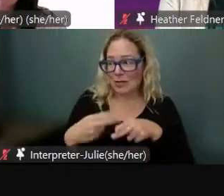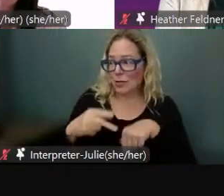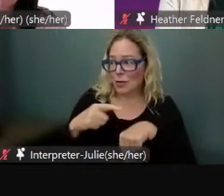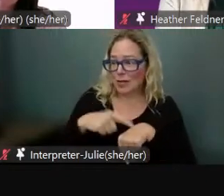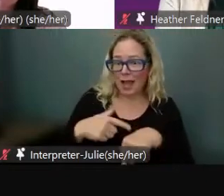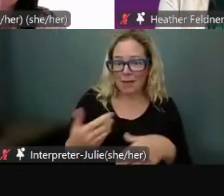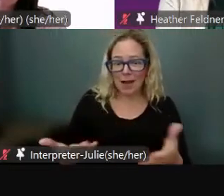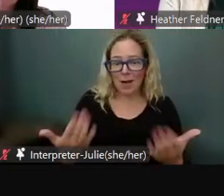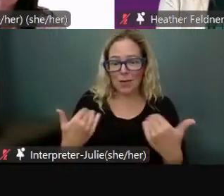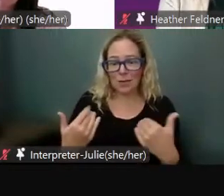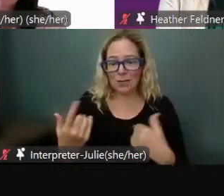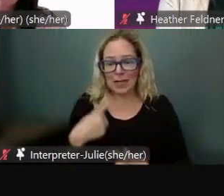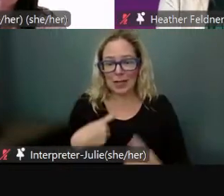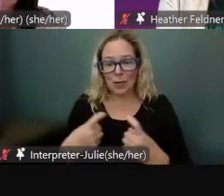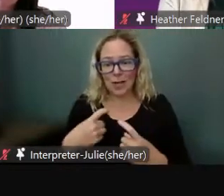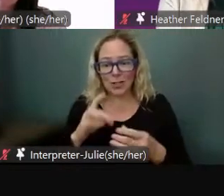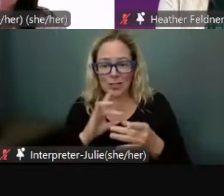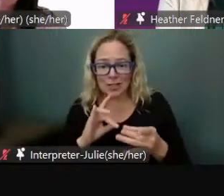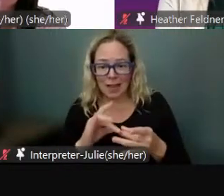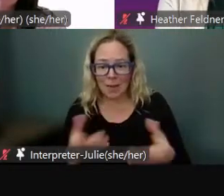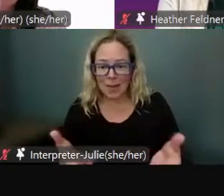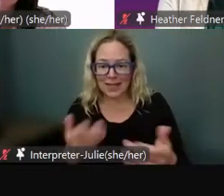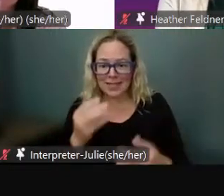or comments.